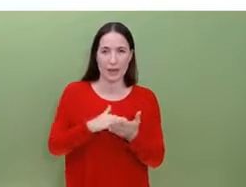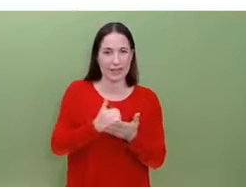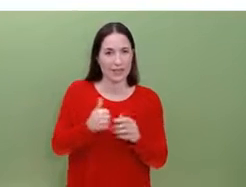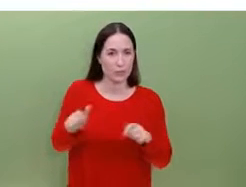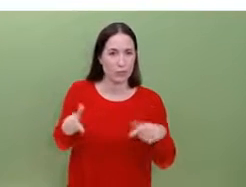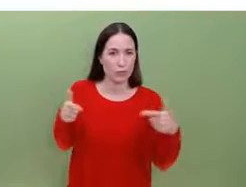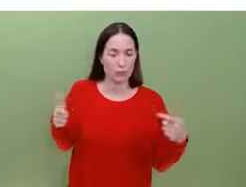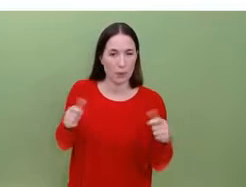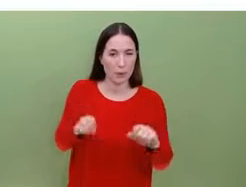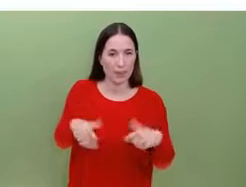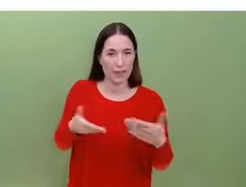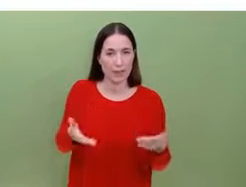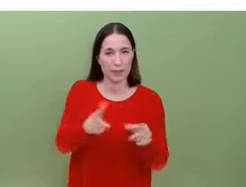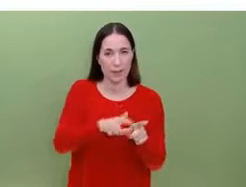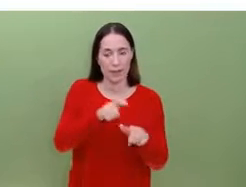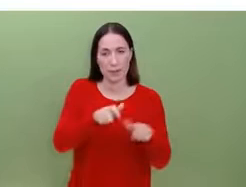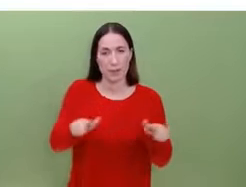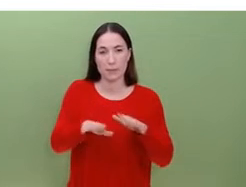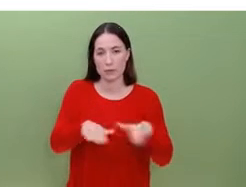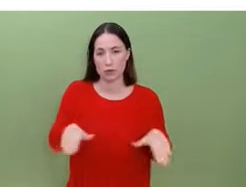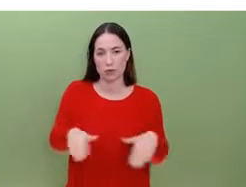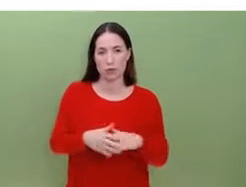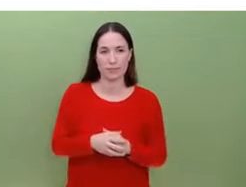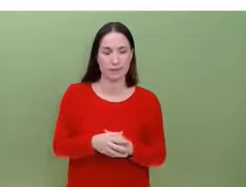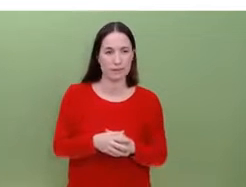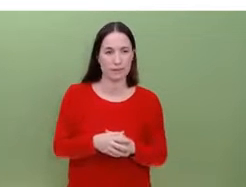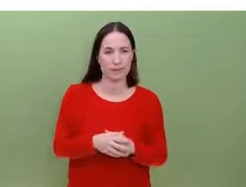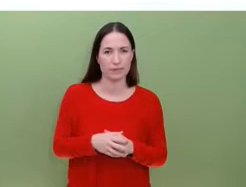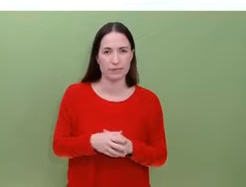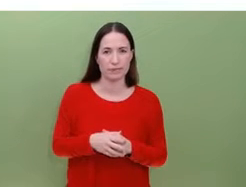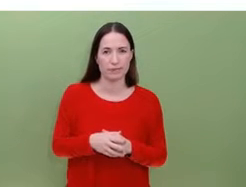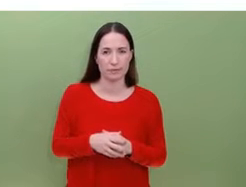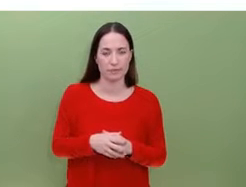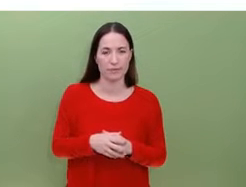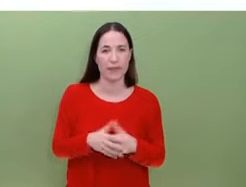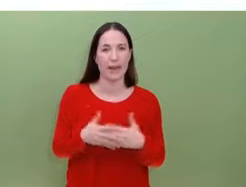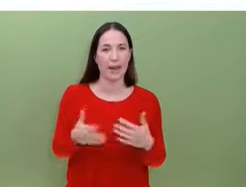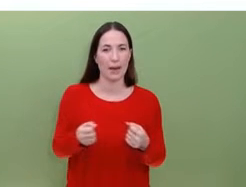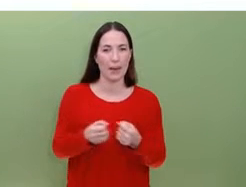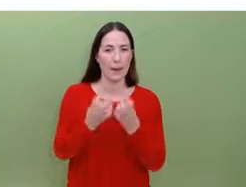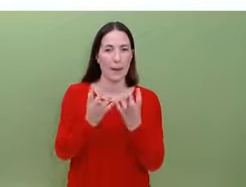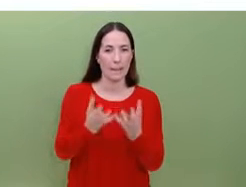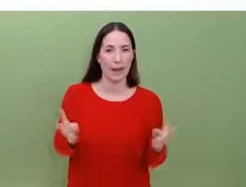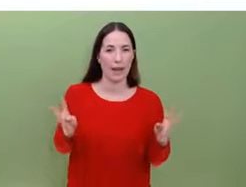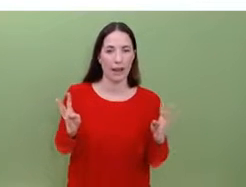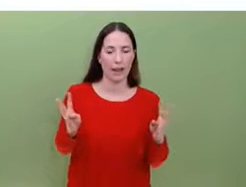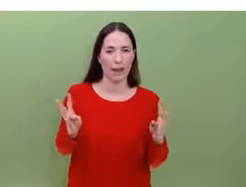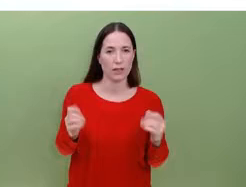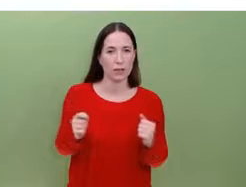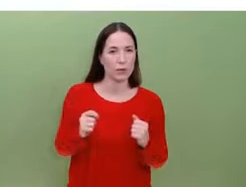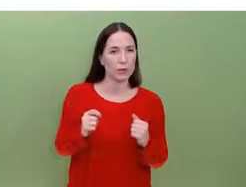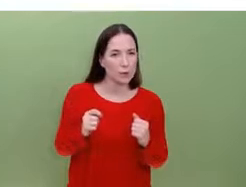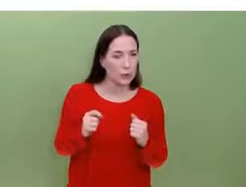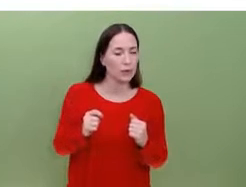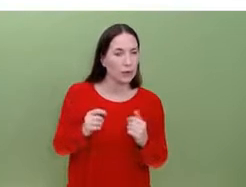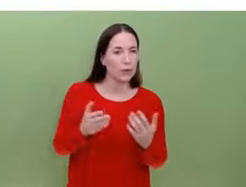alongside children and young people. So we're going to go to full panel now to pick up some of the questions that have been coming